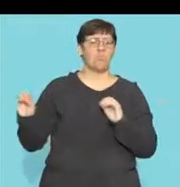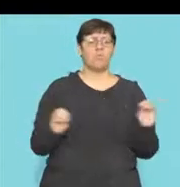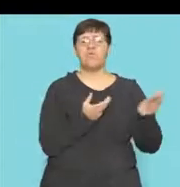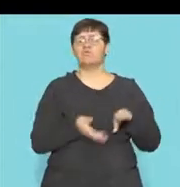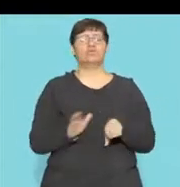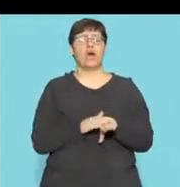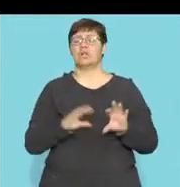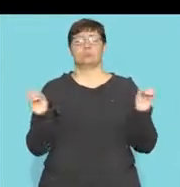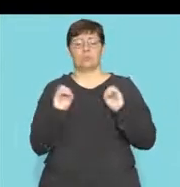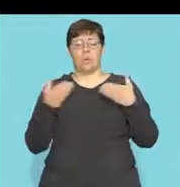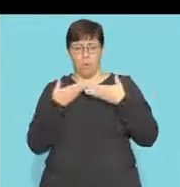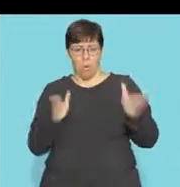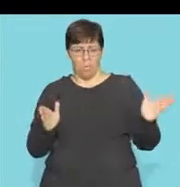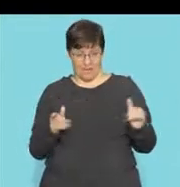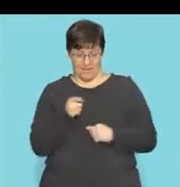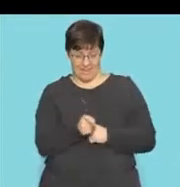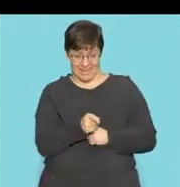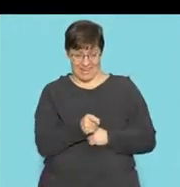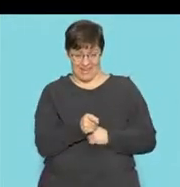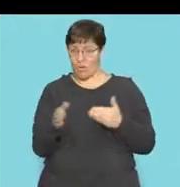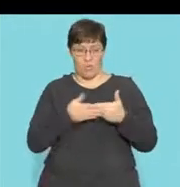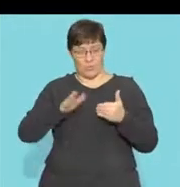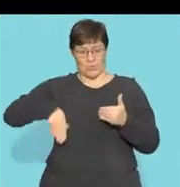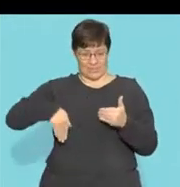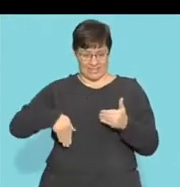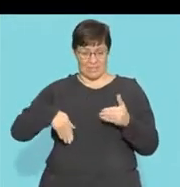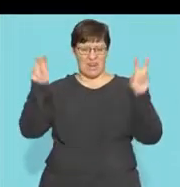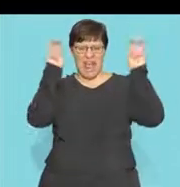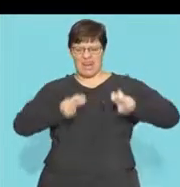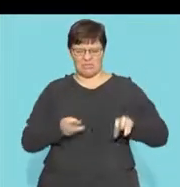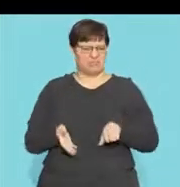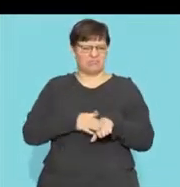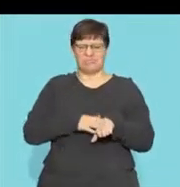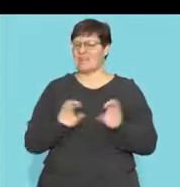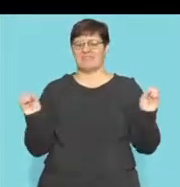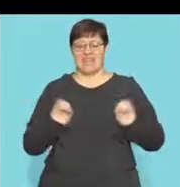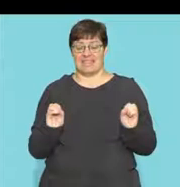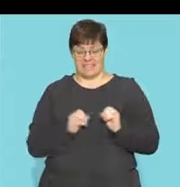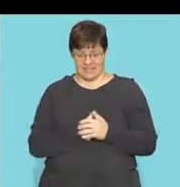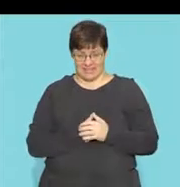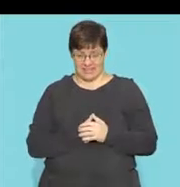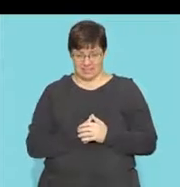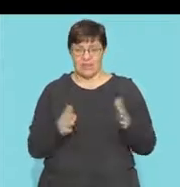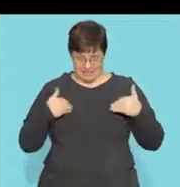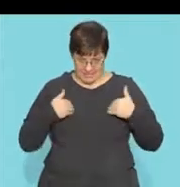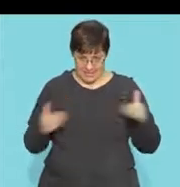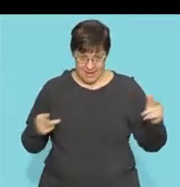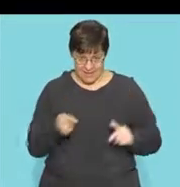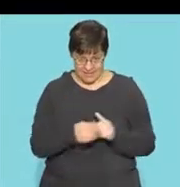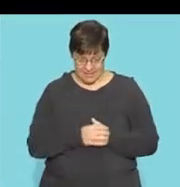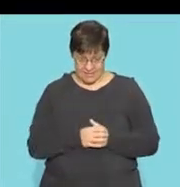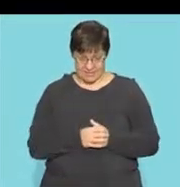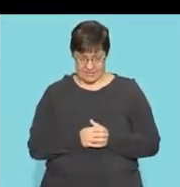movement of charge here because the circuit is open. We've opened the circuit. This is the start of the